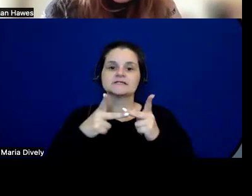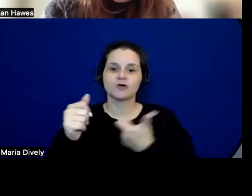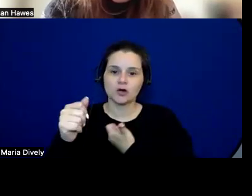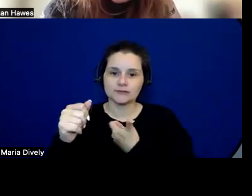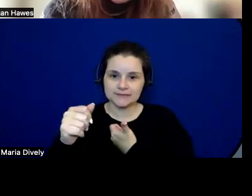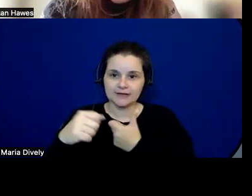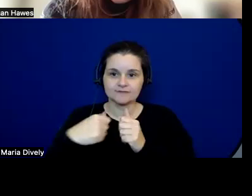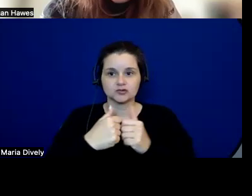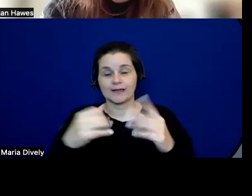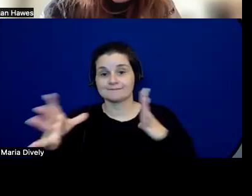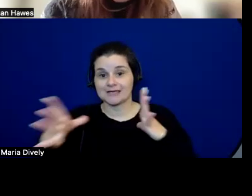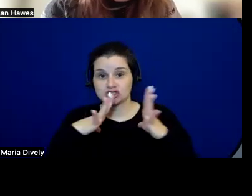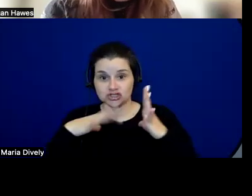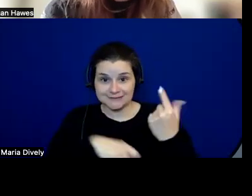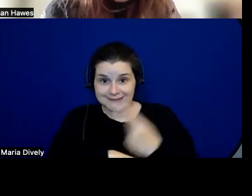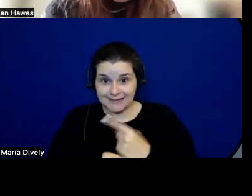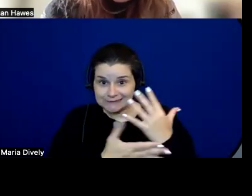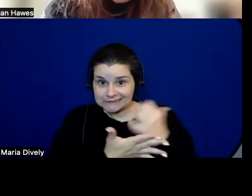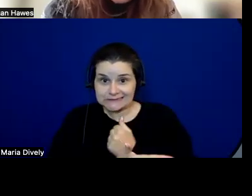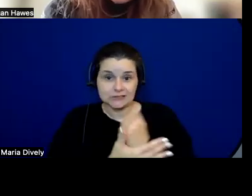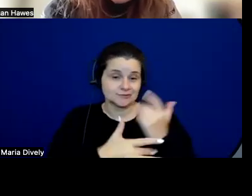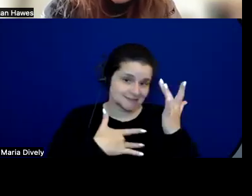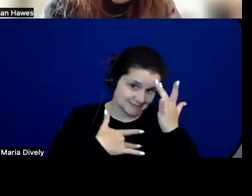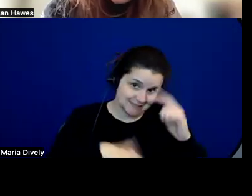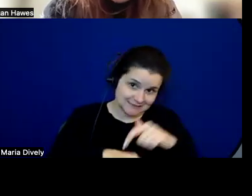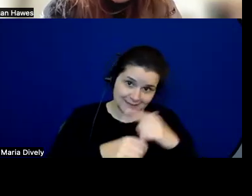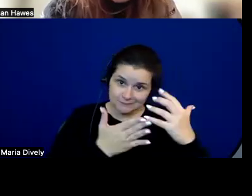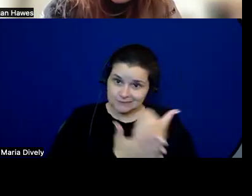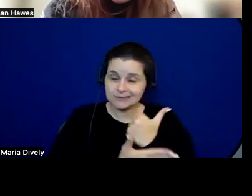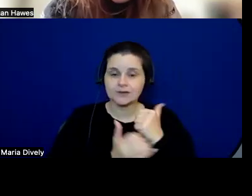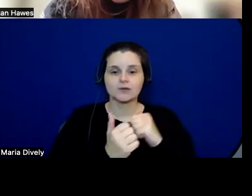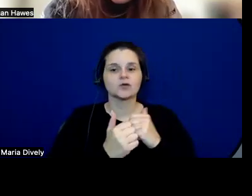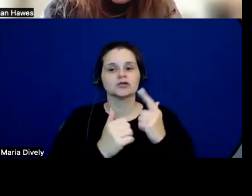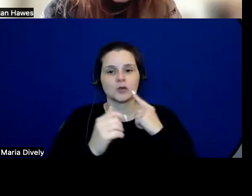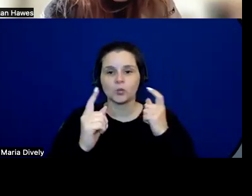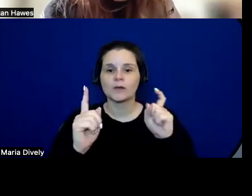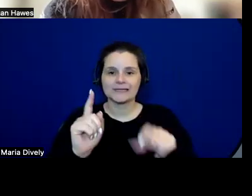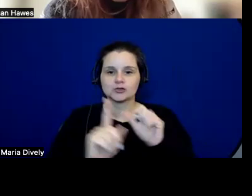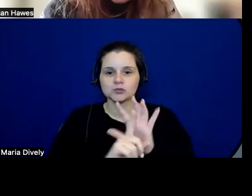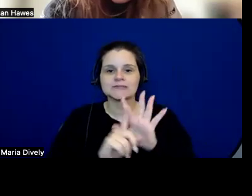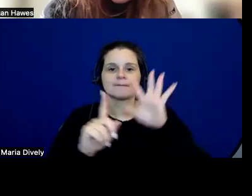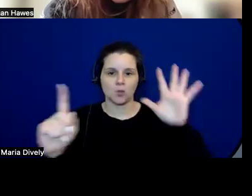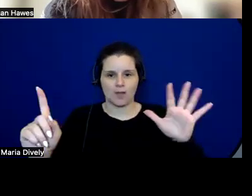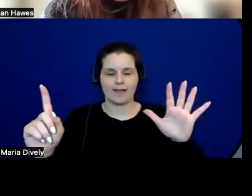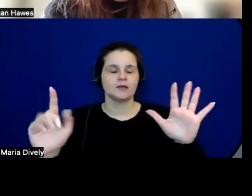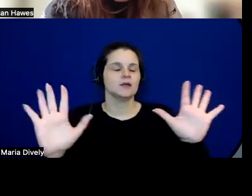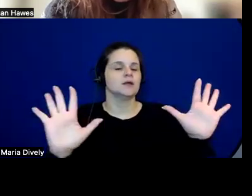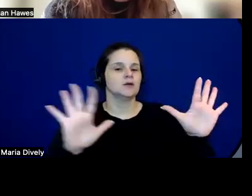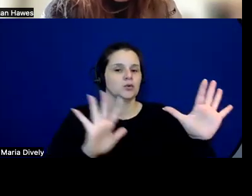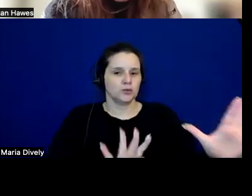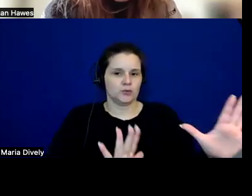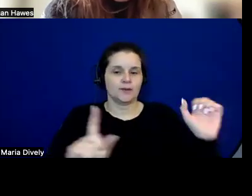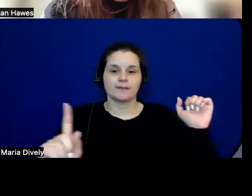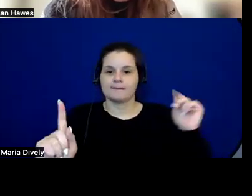our vacation days or our sick time or whatever it is that we need, to step away when you need to and come back with a